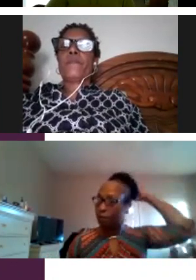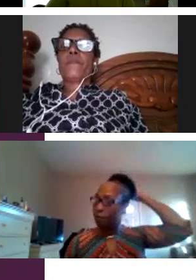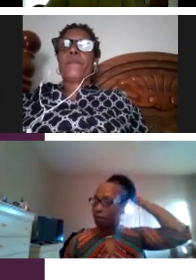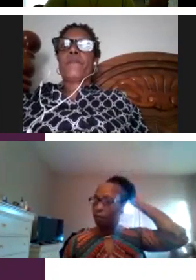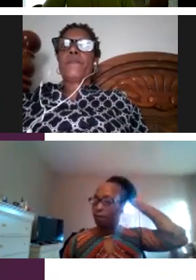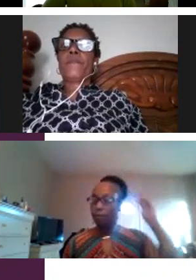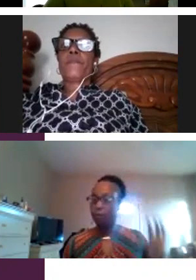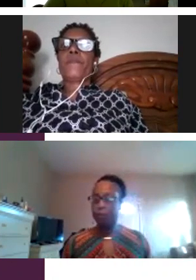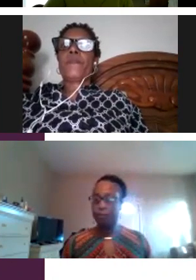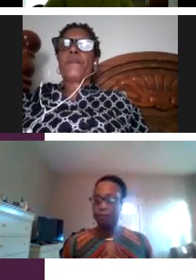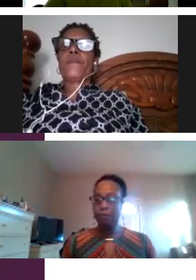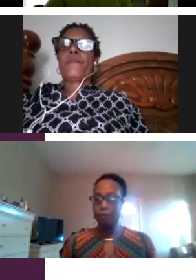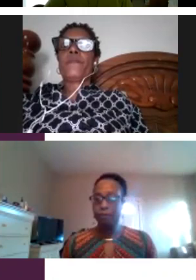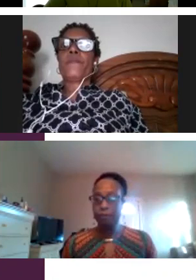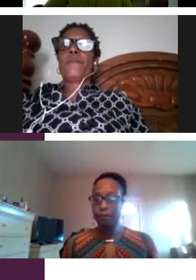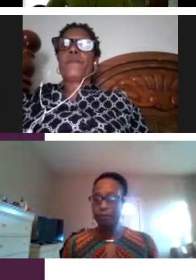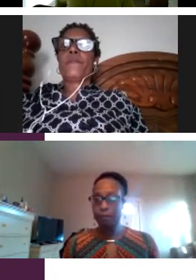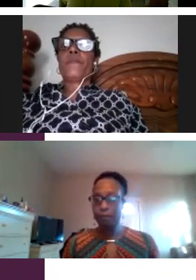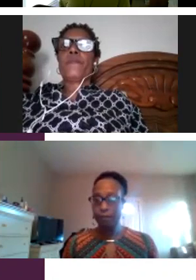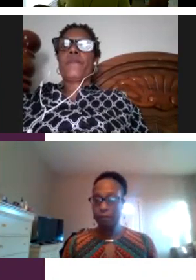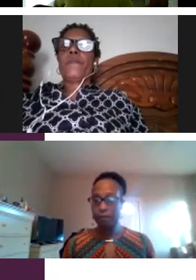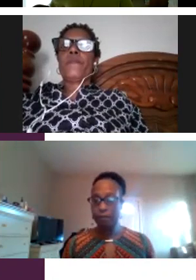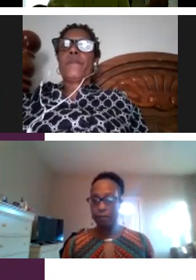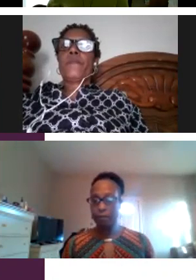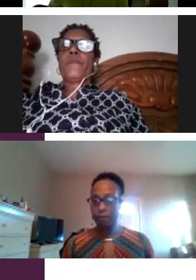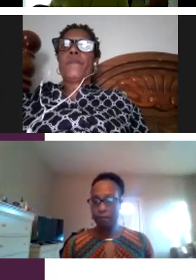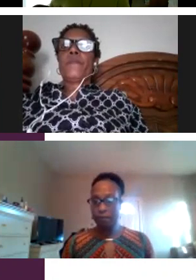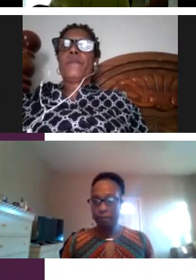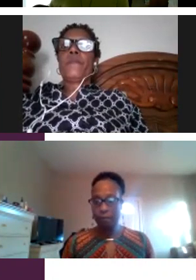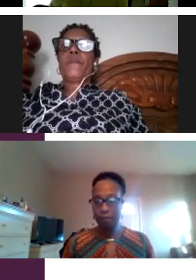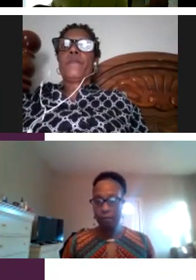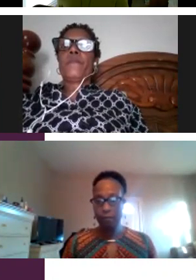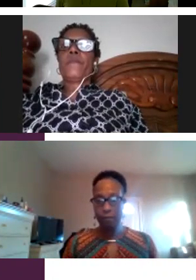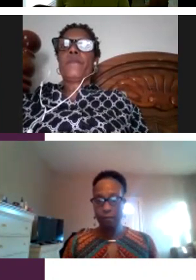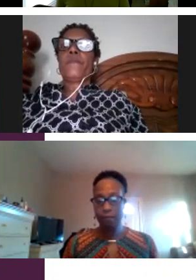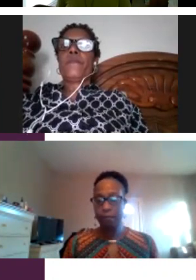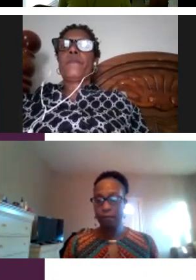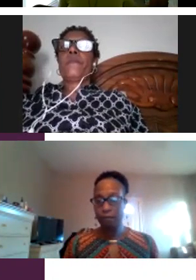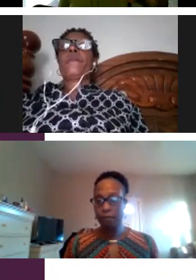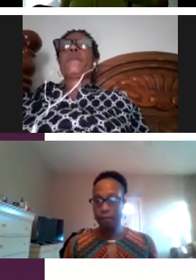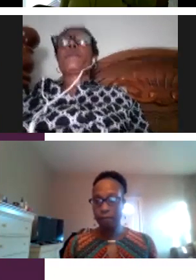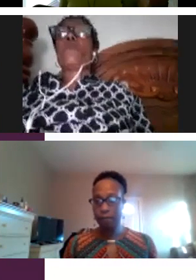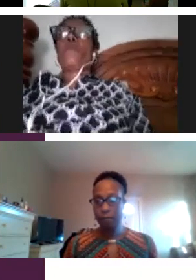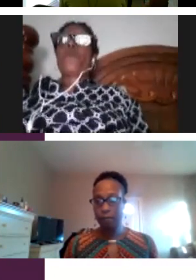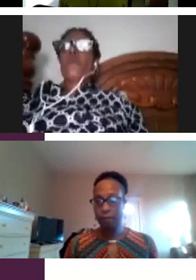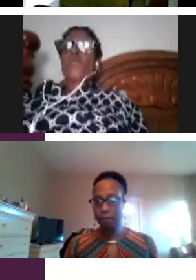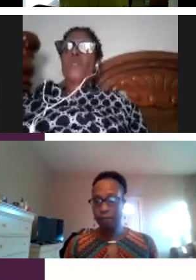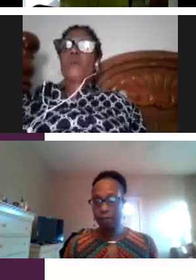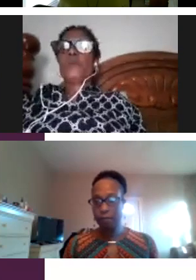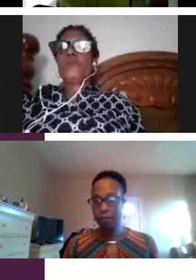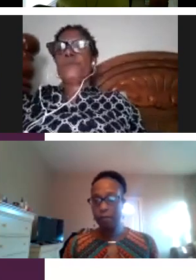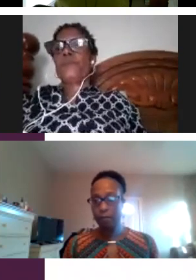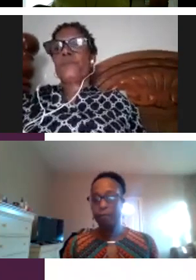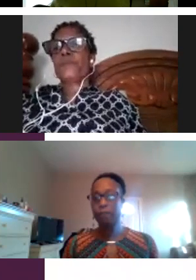and girls living with HIV were not often a part of conversations. We know this from our PWN founding that